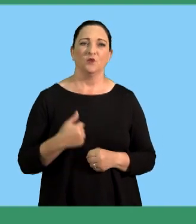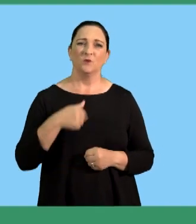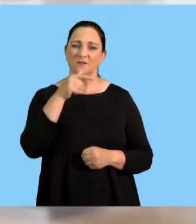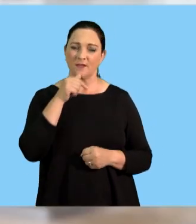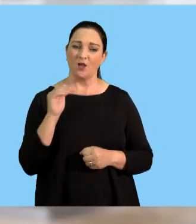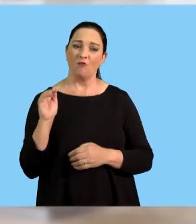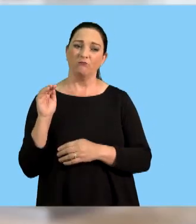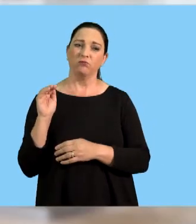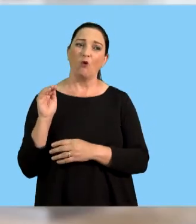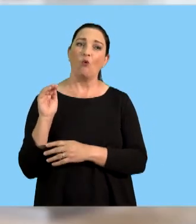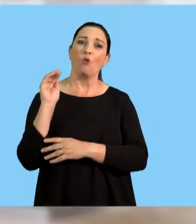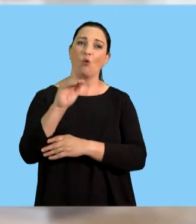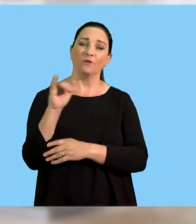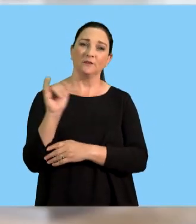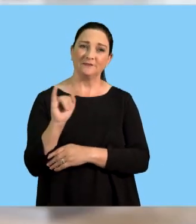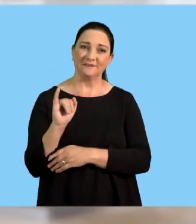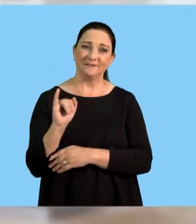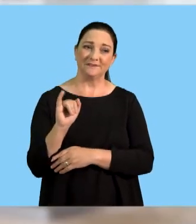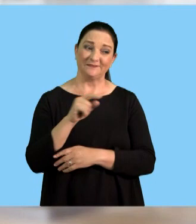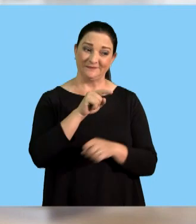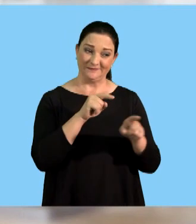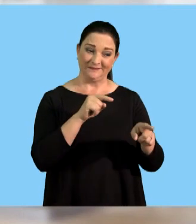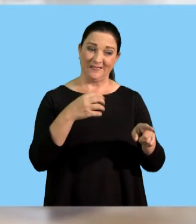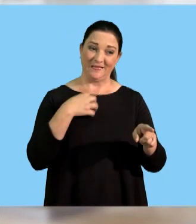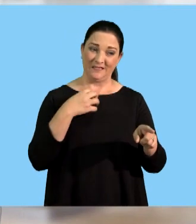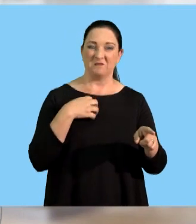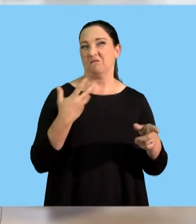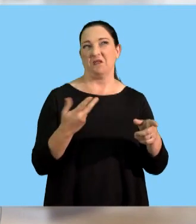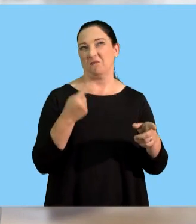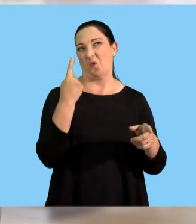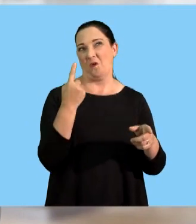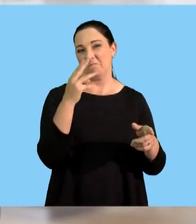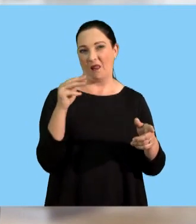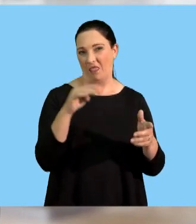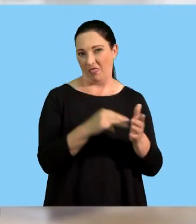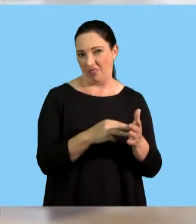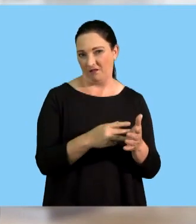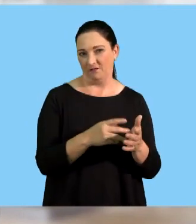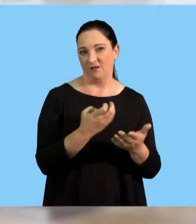talking over insurance, we are saying the asset is 1 million, for instance.